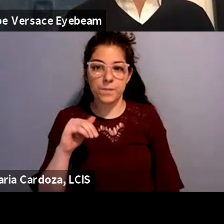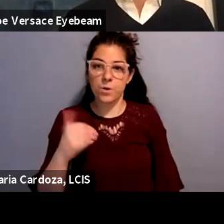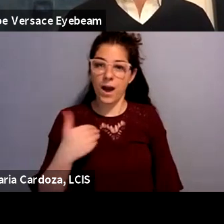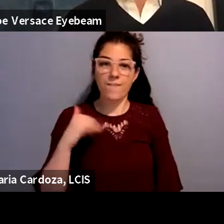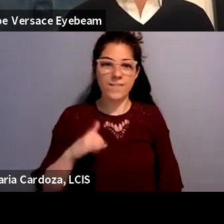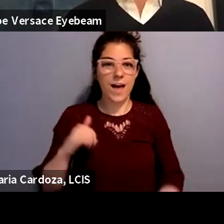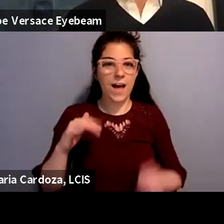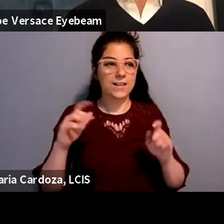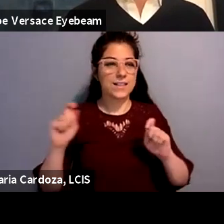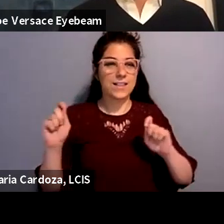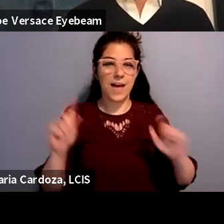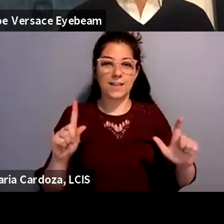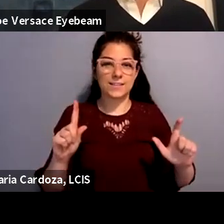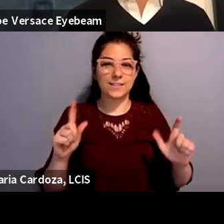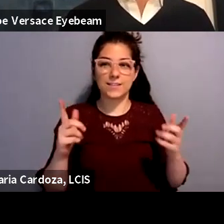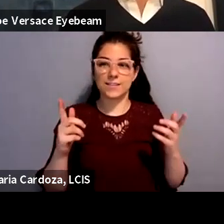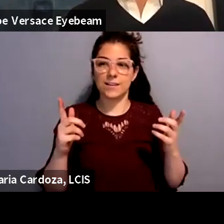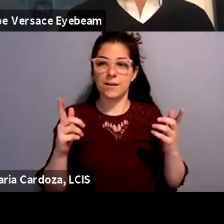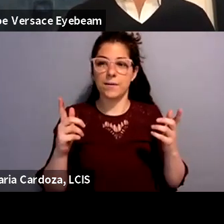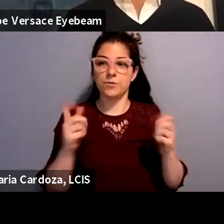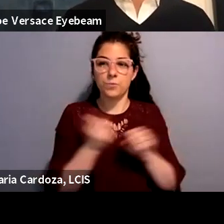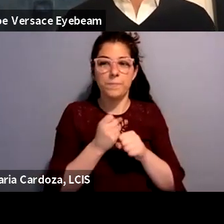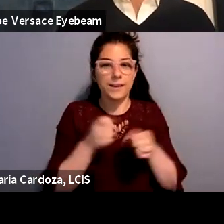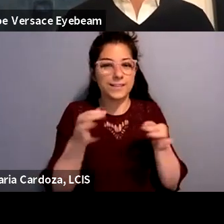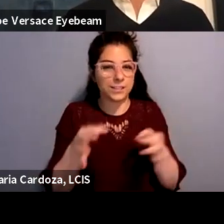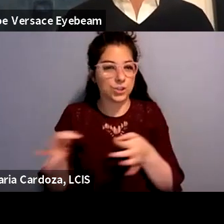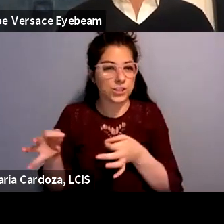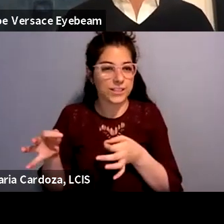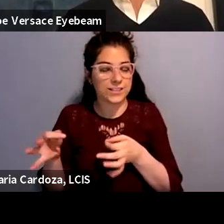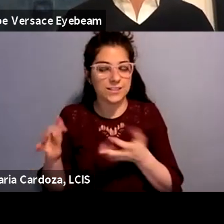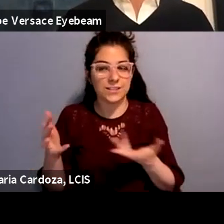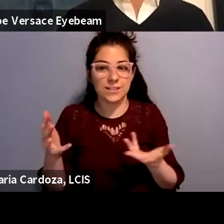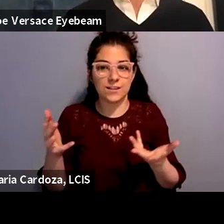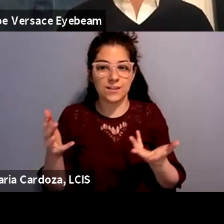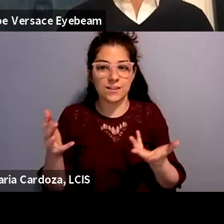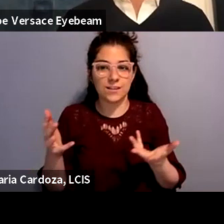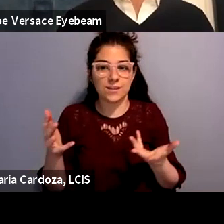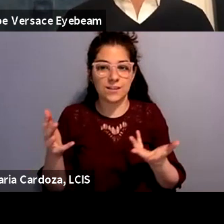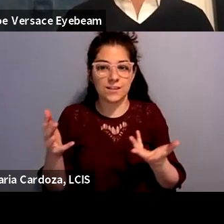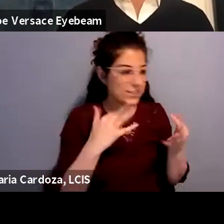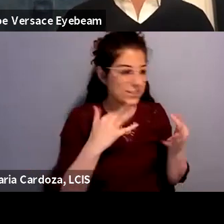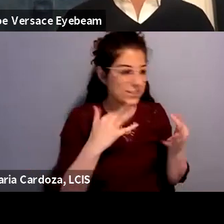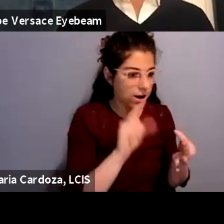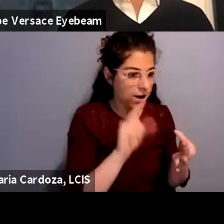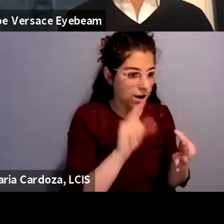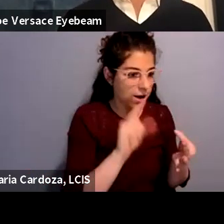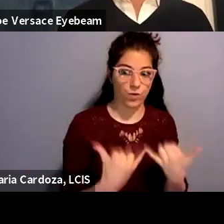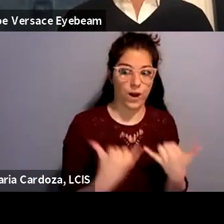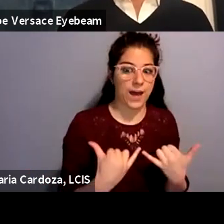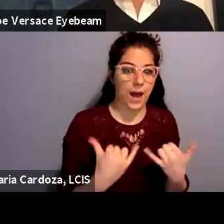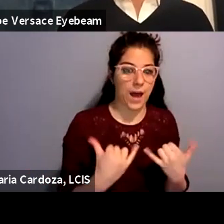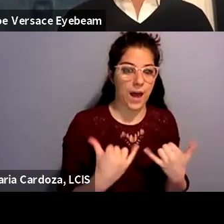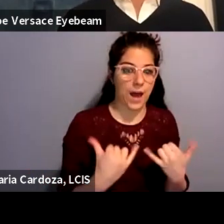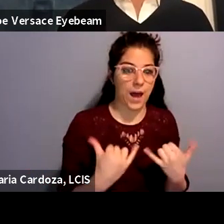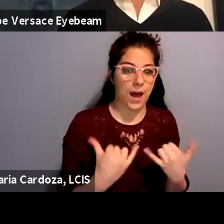using that lens to make strategic decisions that are just not about the moment and the moment in terms of